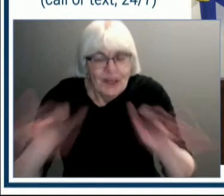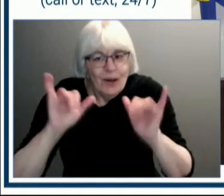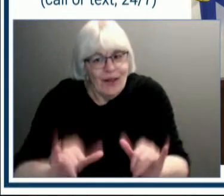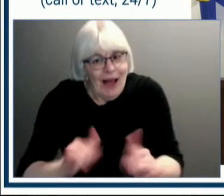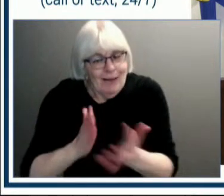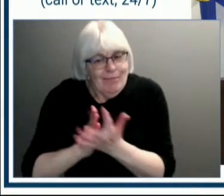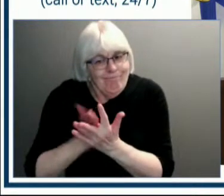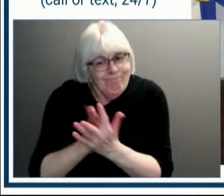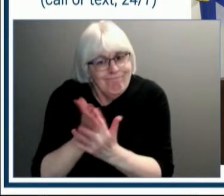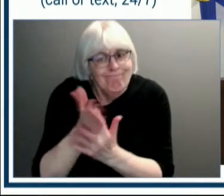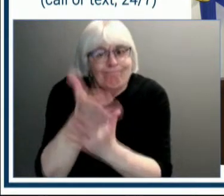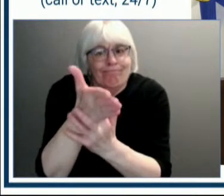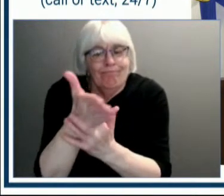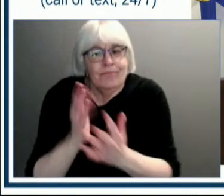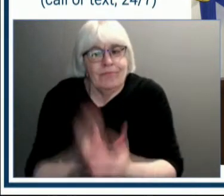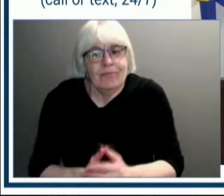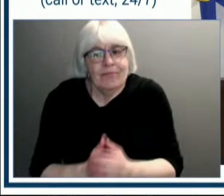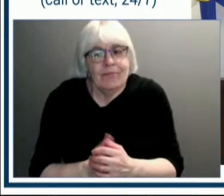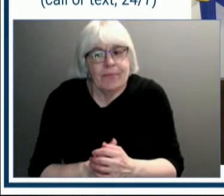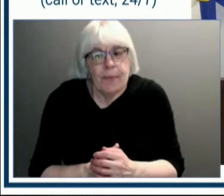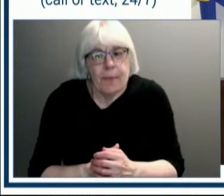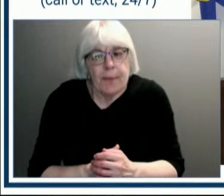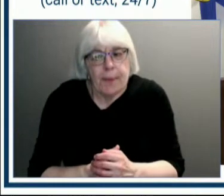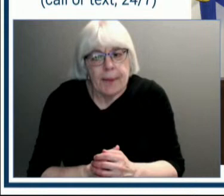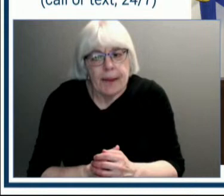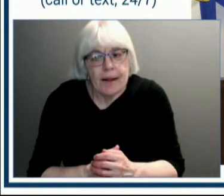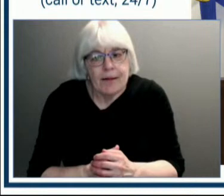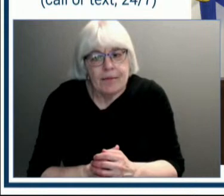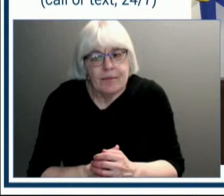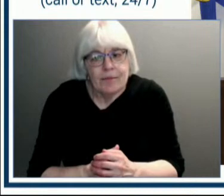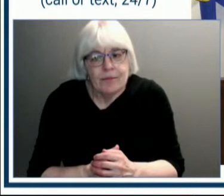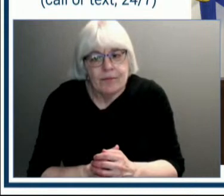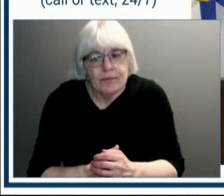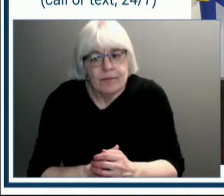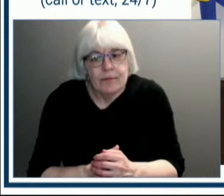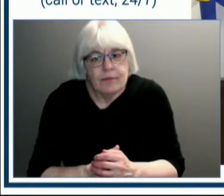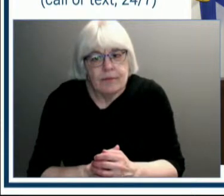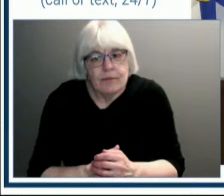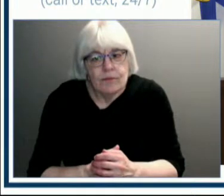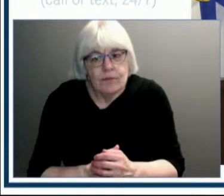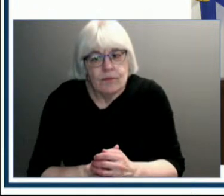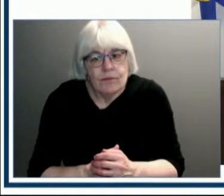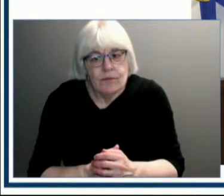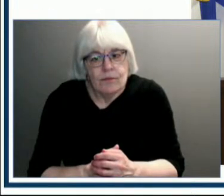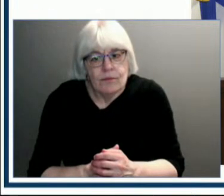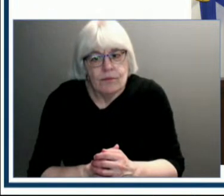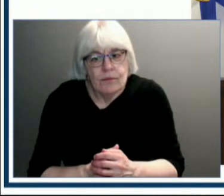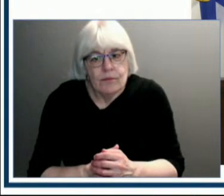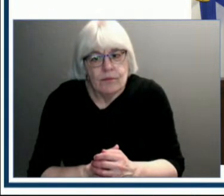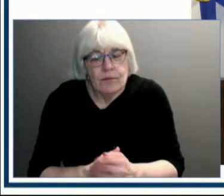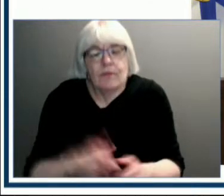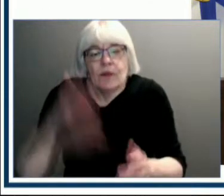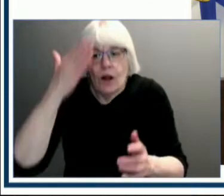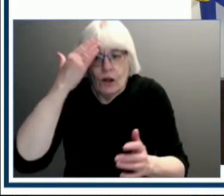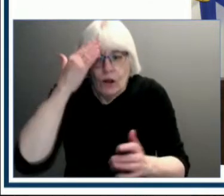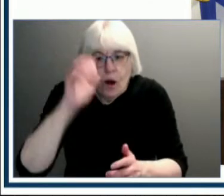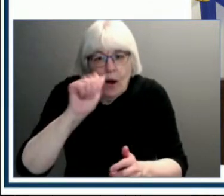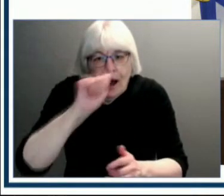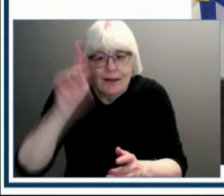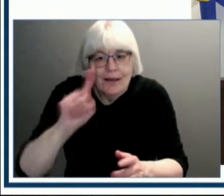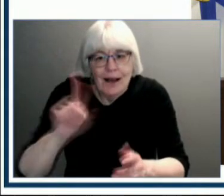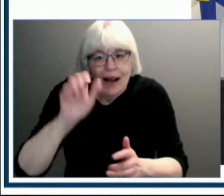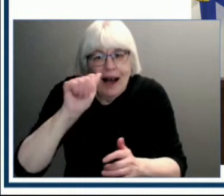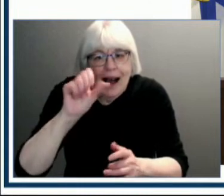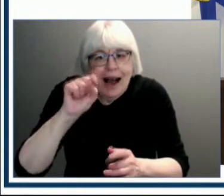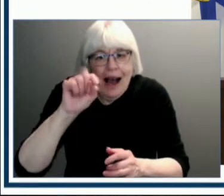to our AstraZeneca and Johnson & Johnson doses. I'm wondering if those were used up, if we have any leftover doses, and is the